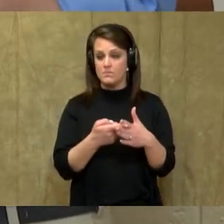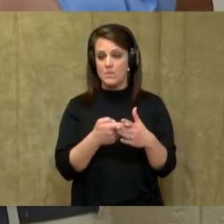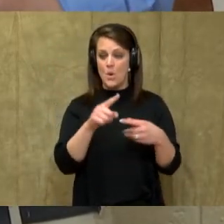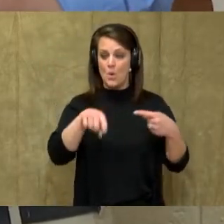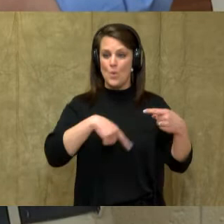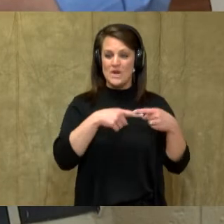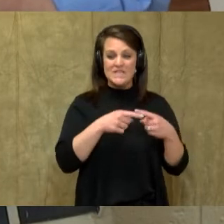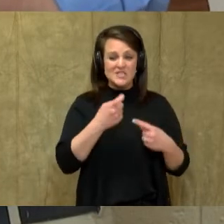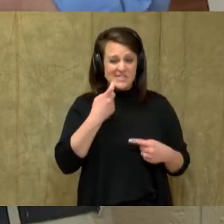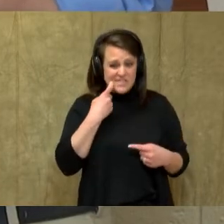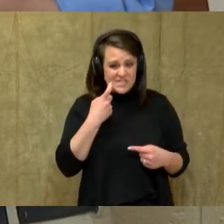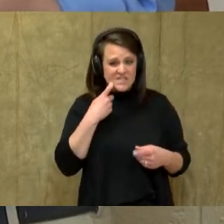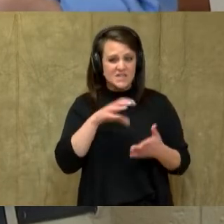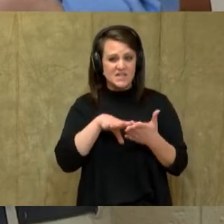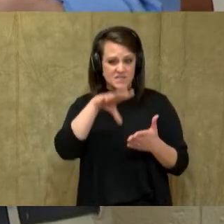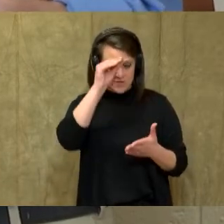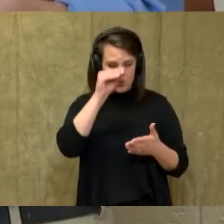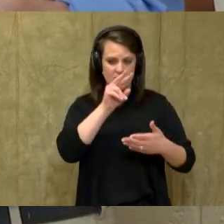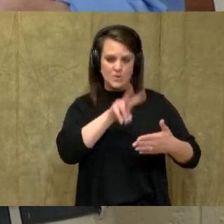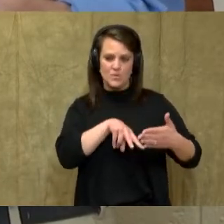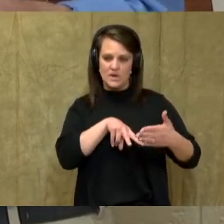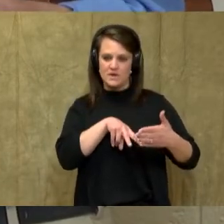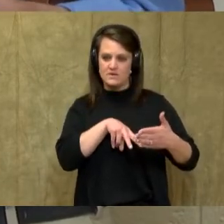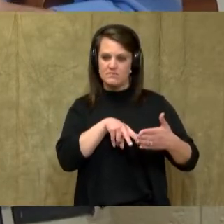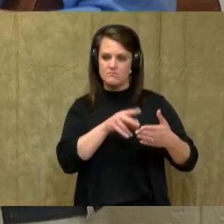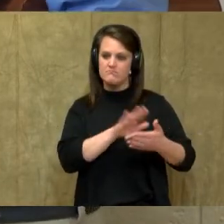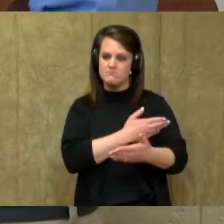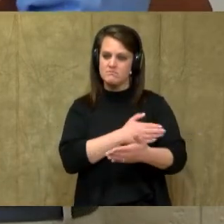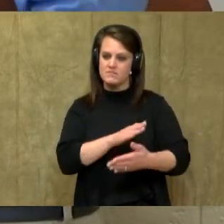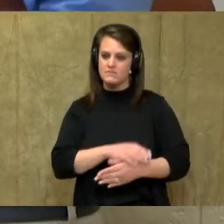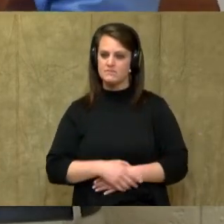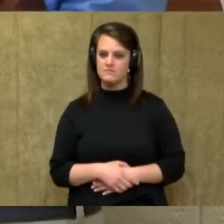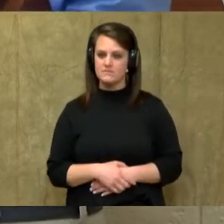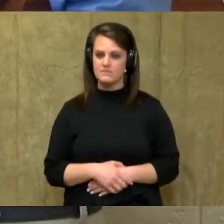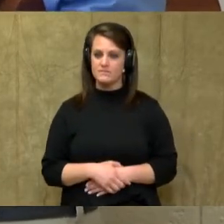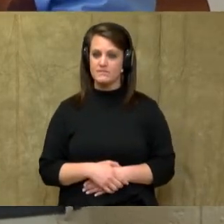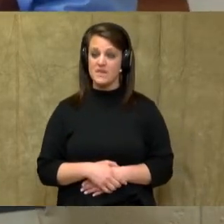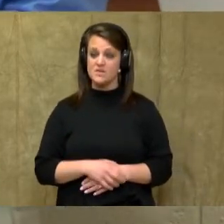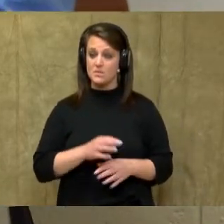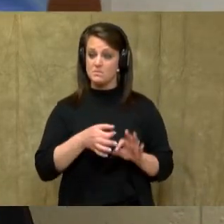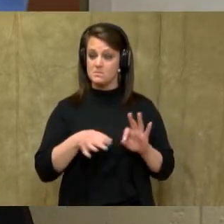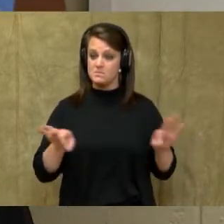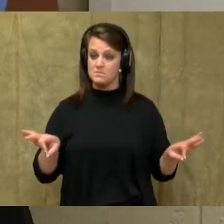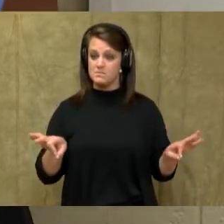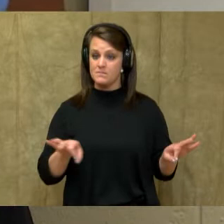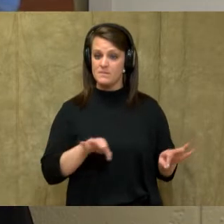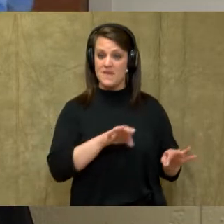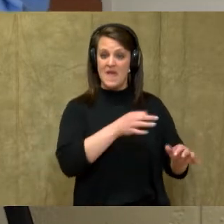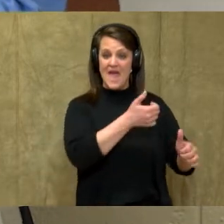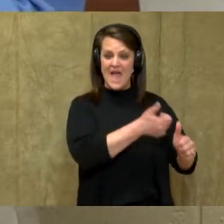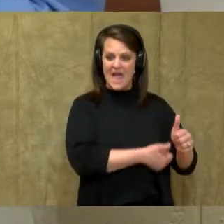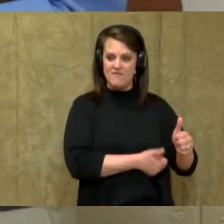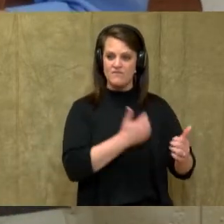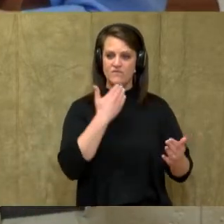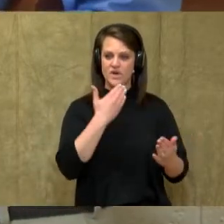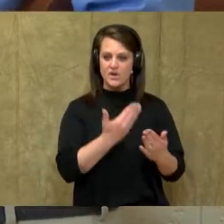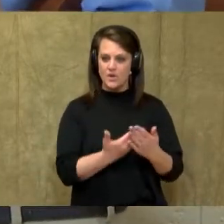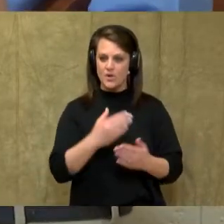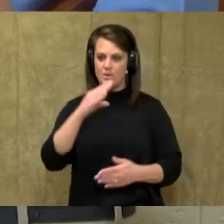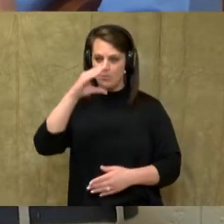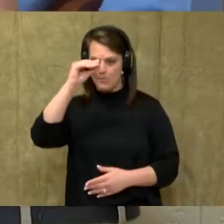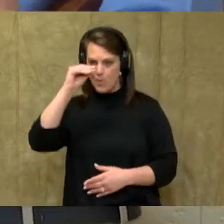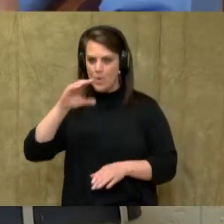when you're just beginning to learn to read music. The sentence goes, "Every good